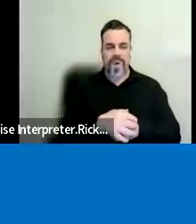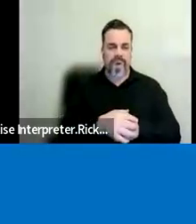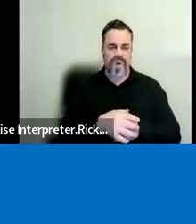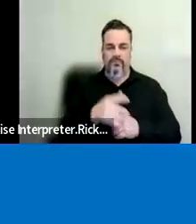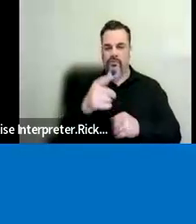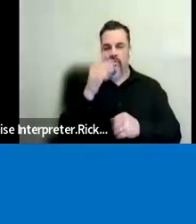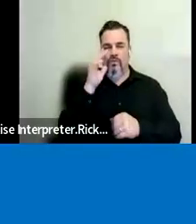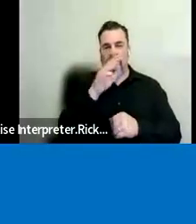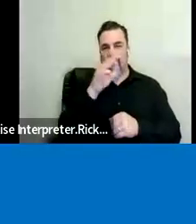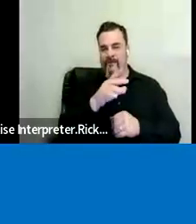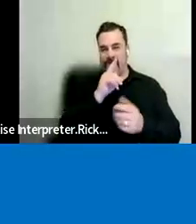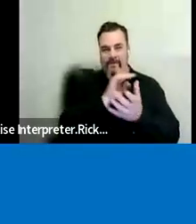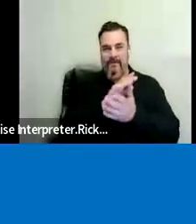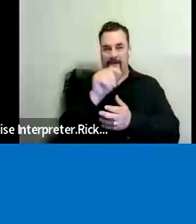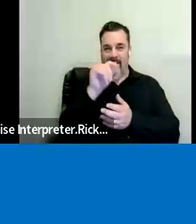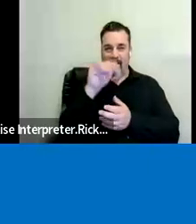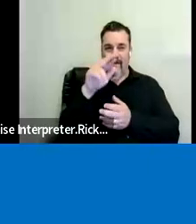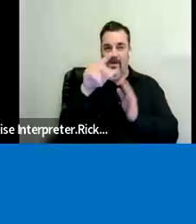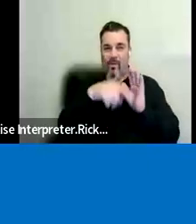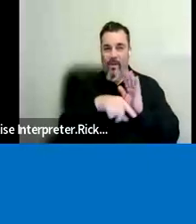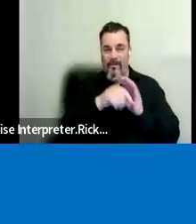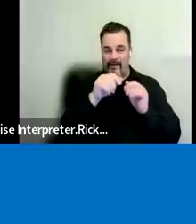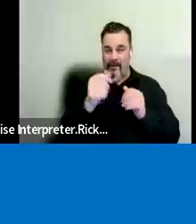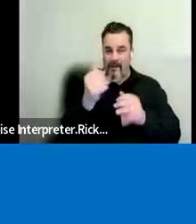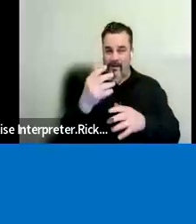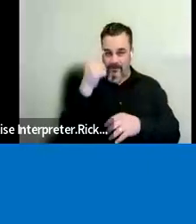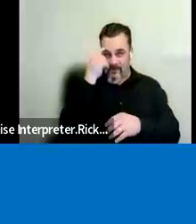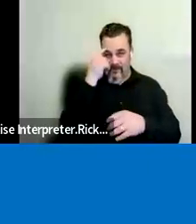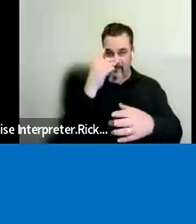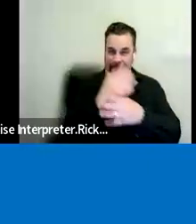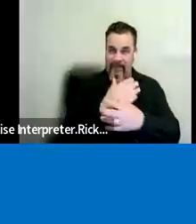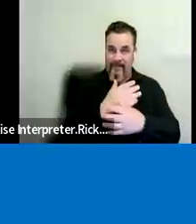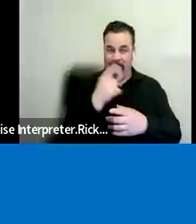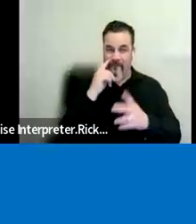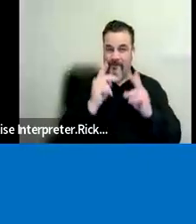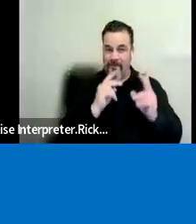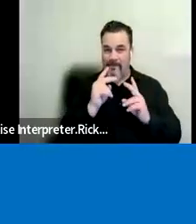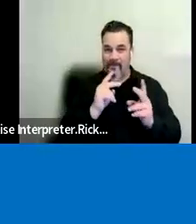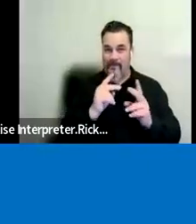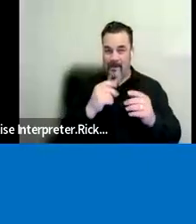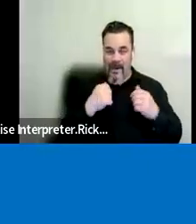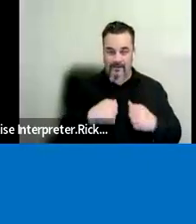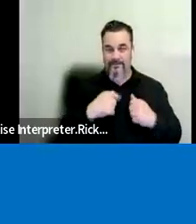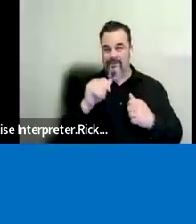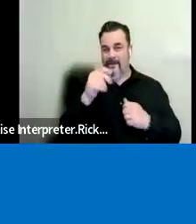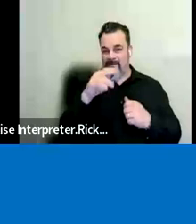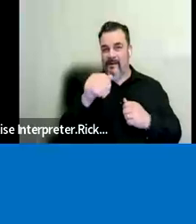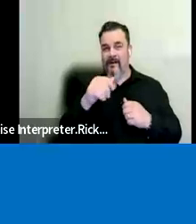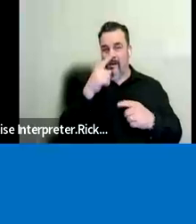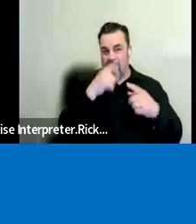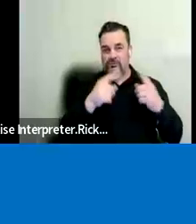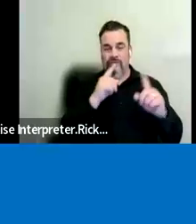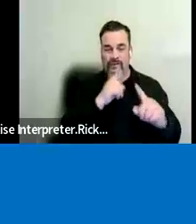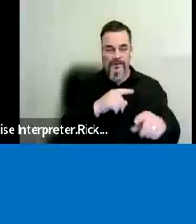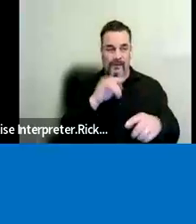would never believe that the air quality can cause cognitive impairments for people. Asthma, allergic reactions. This is